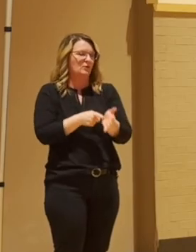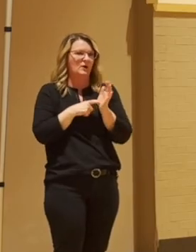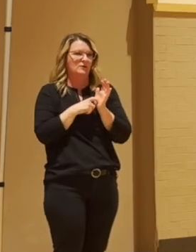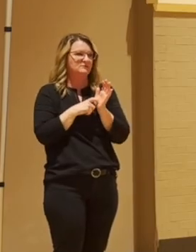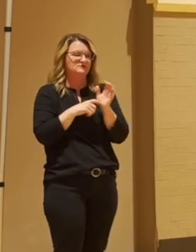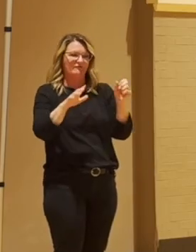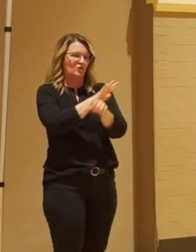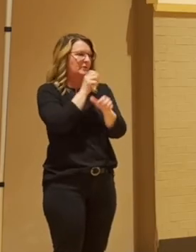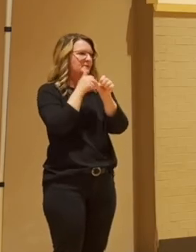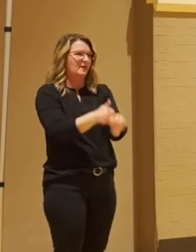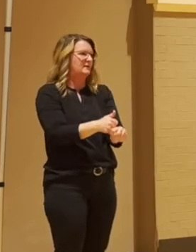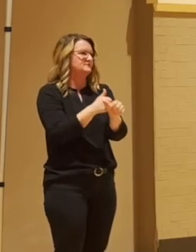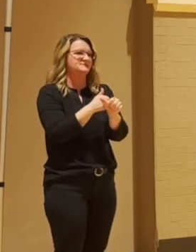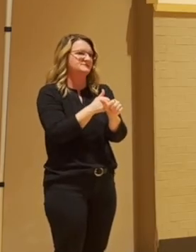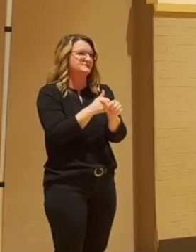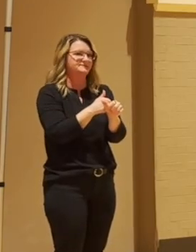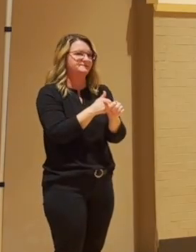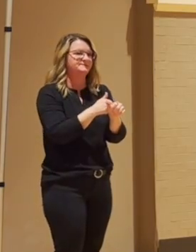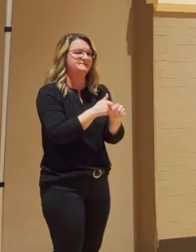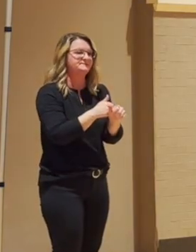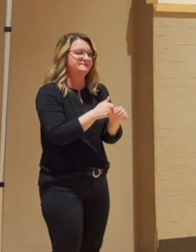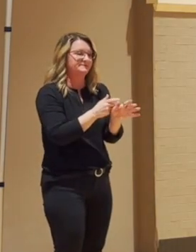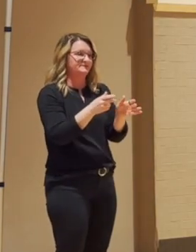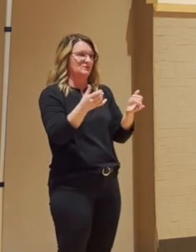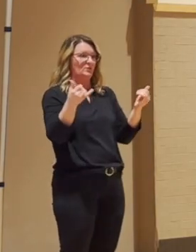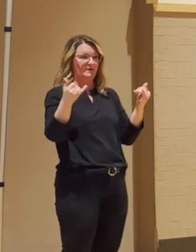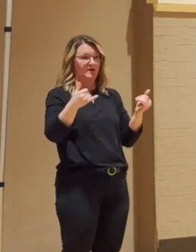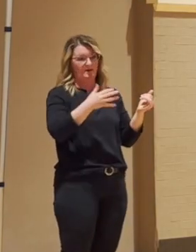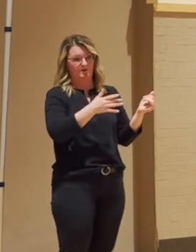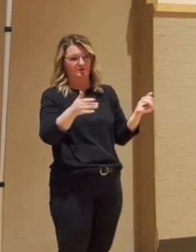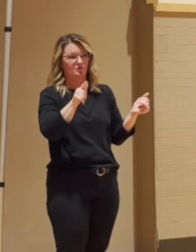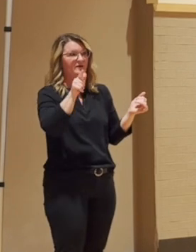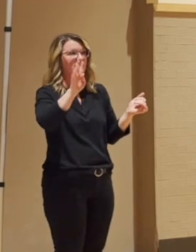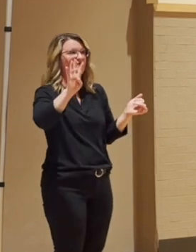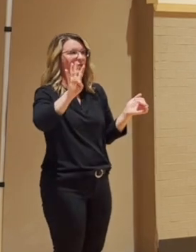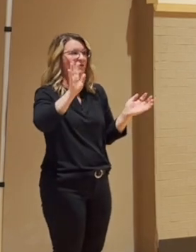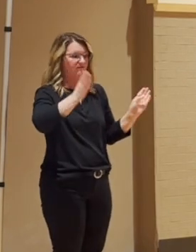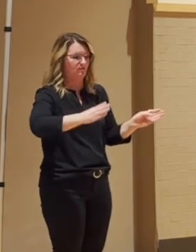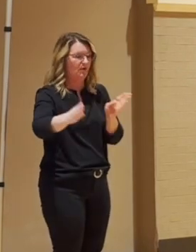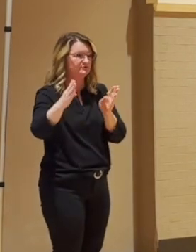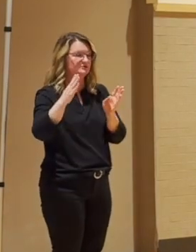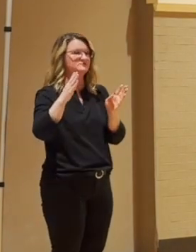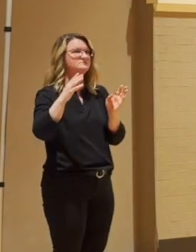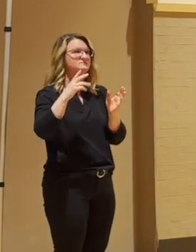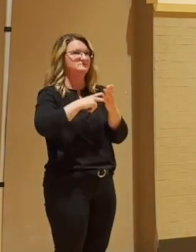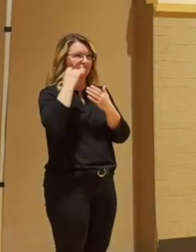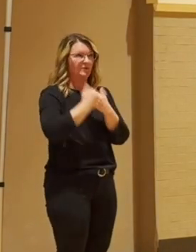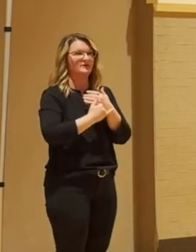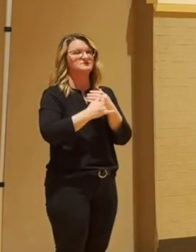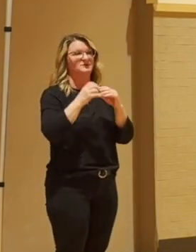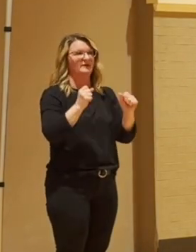in full compliance. And so now we're here and we have our new project plan so that we can,